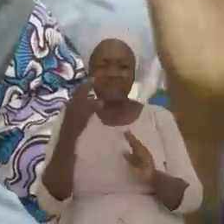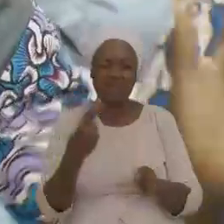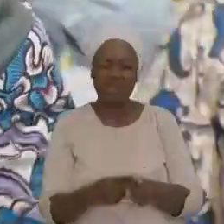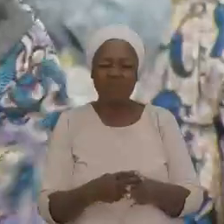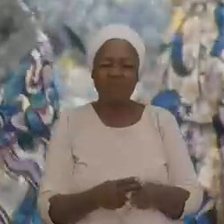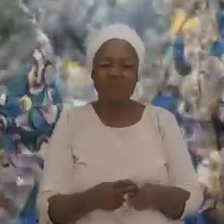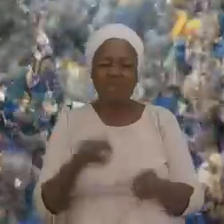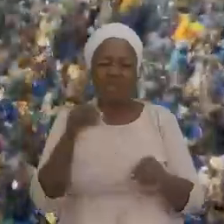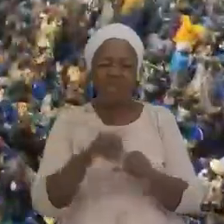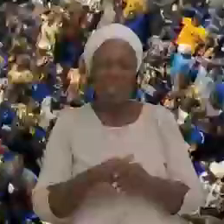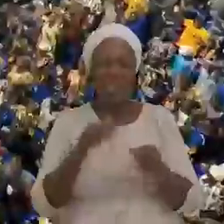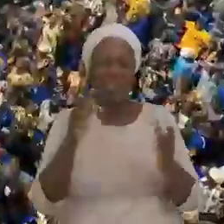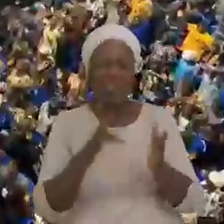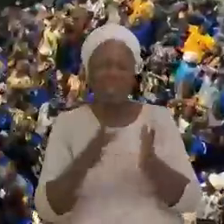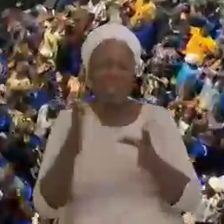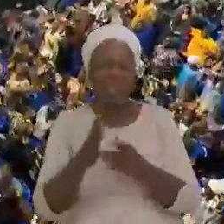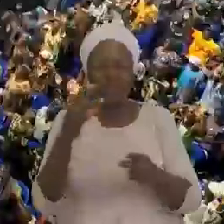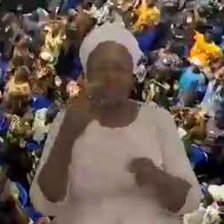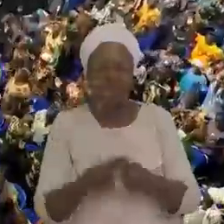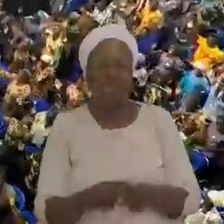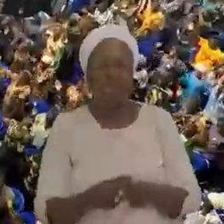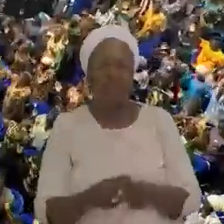In Jesus'